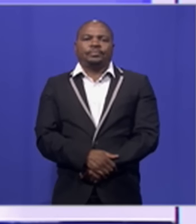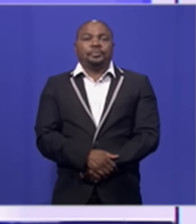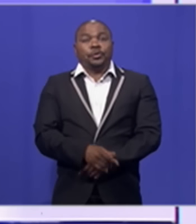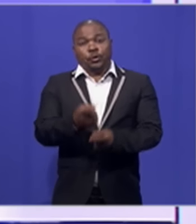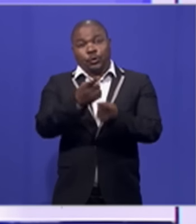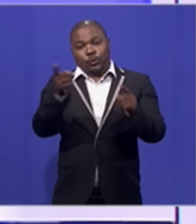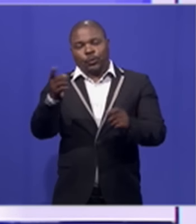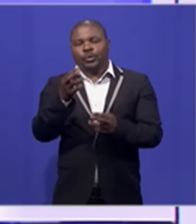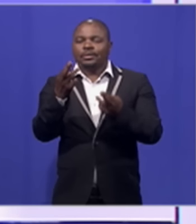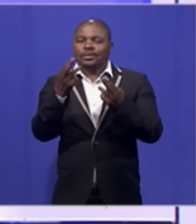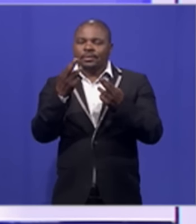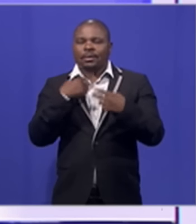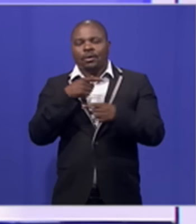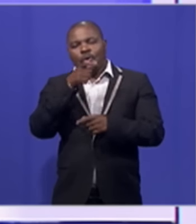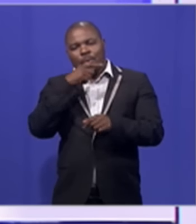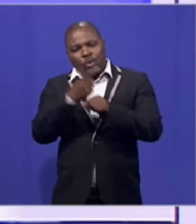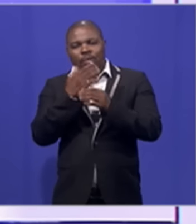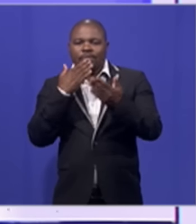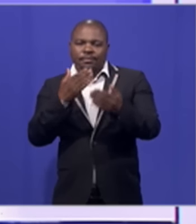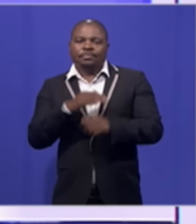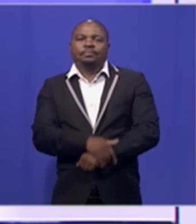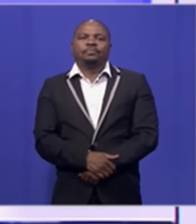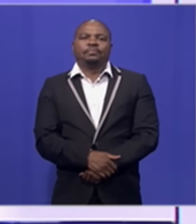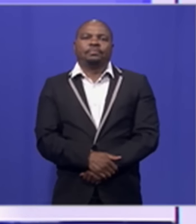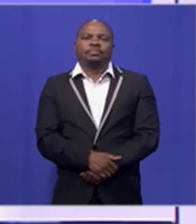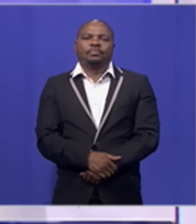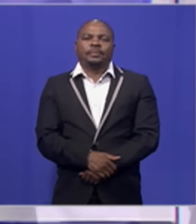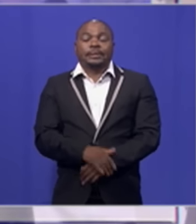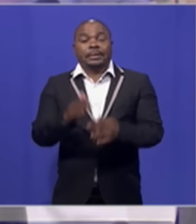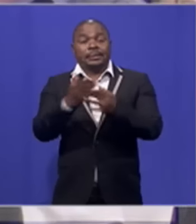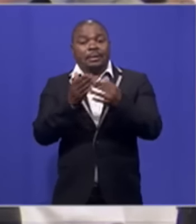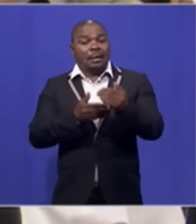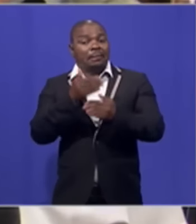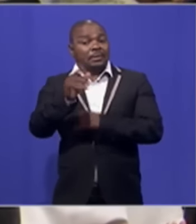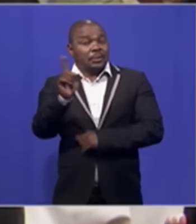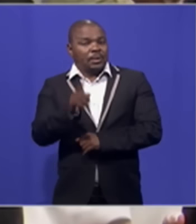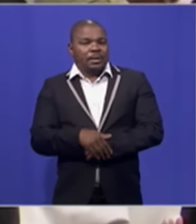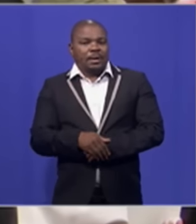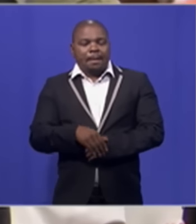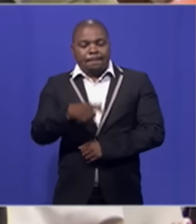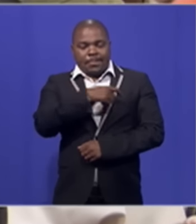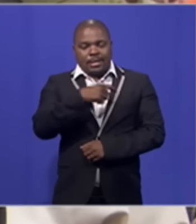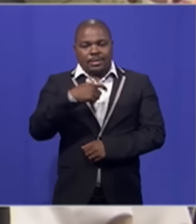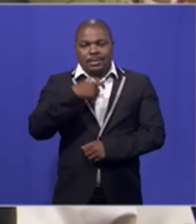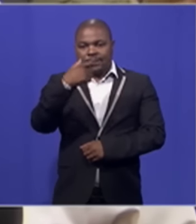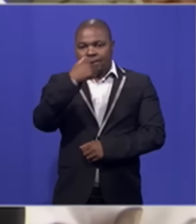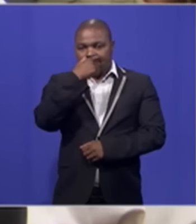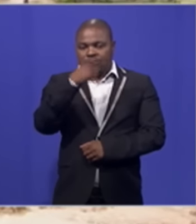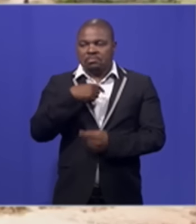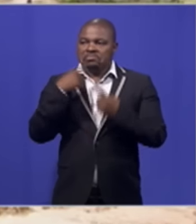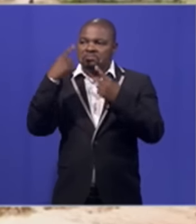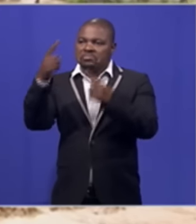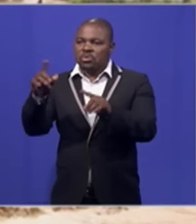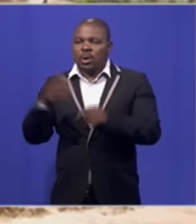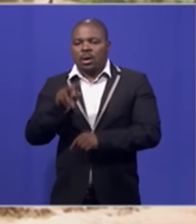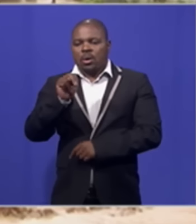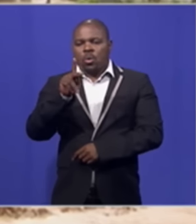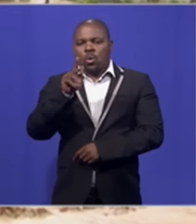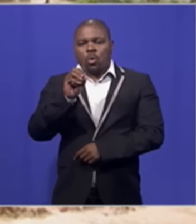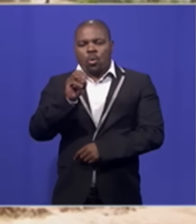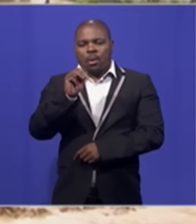Moire le boela maikutlo a go ka mehlahleng ka mora papatso go tlelwe ko la leeto la mopresidente Cyril Ramaphosa masepaleng wa